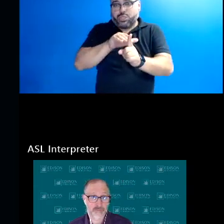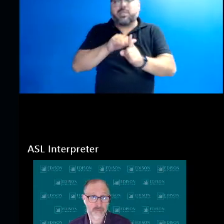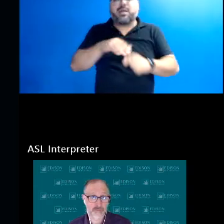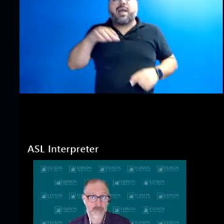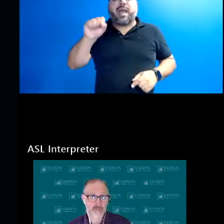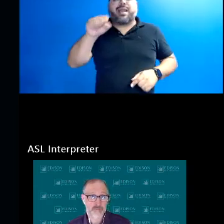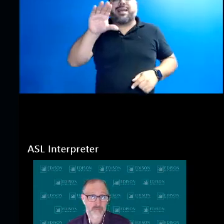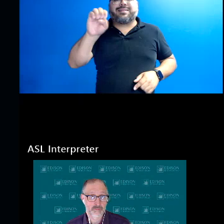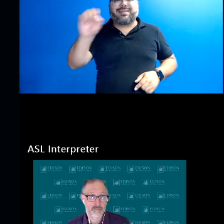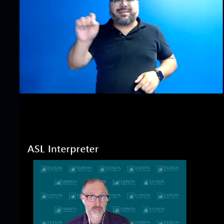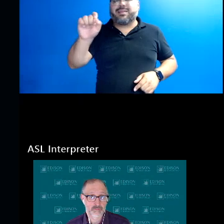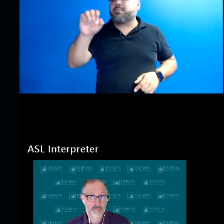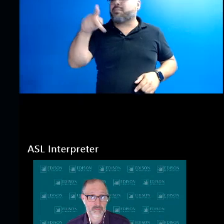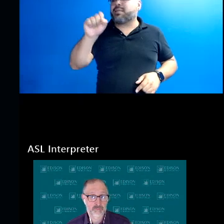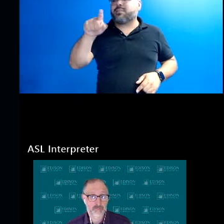SCEPSPS.com.